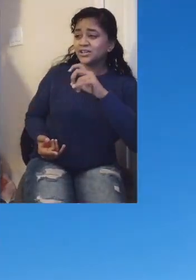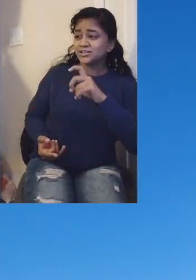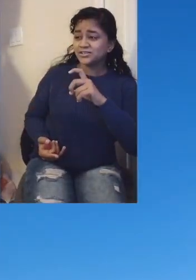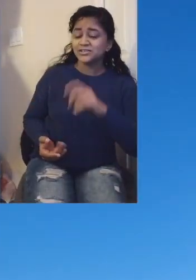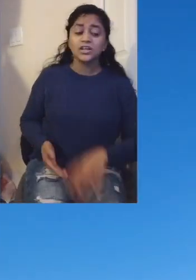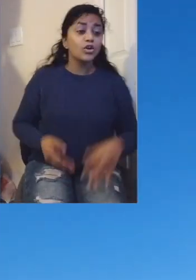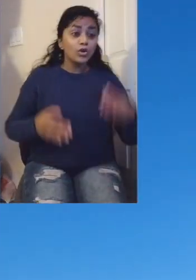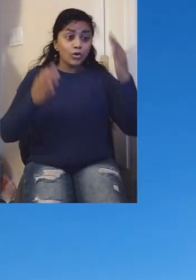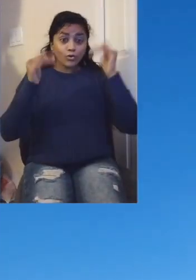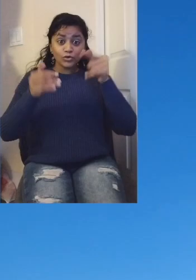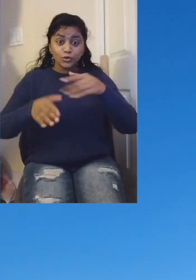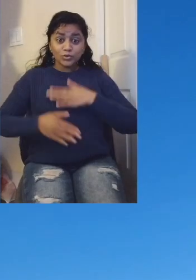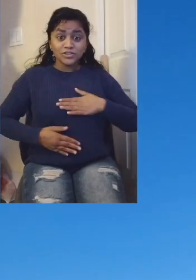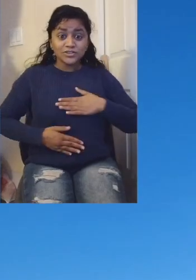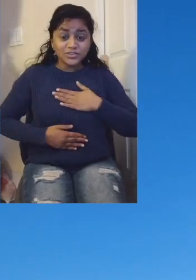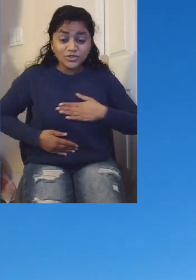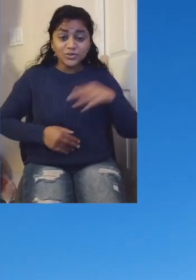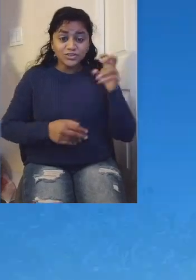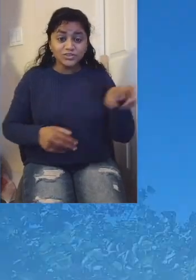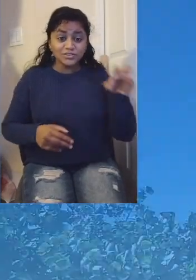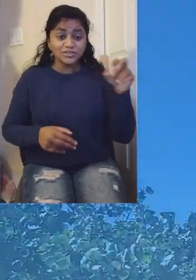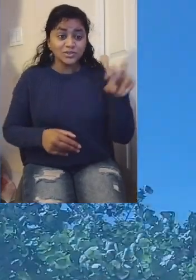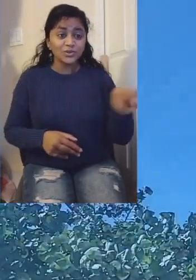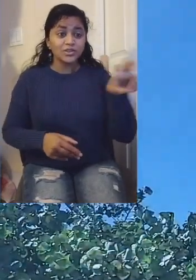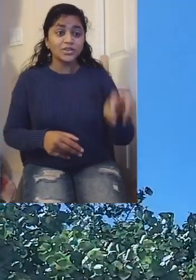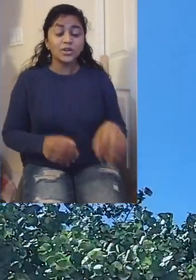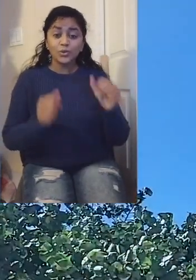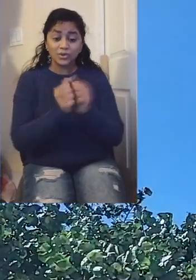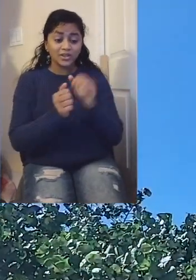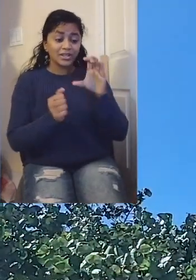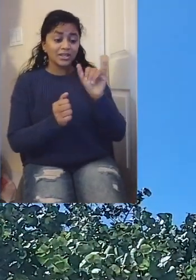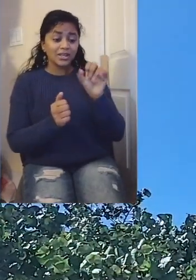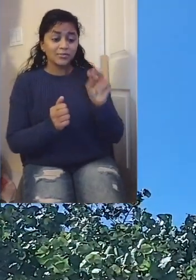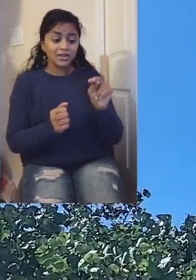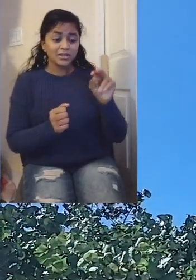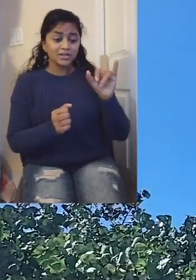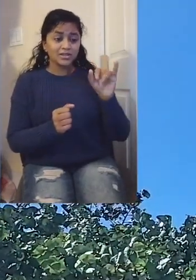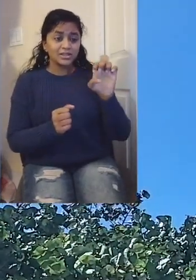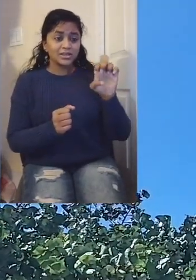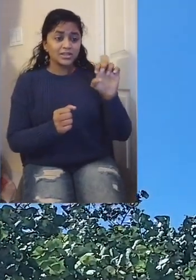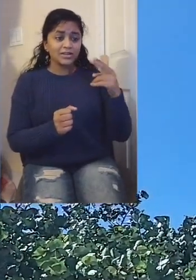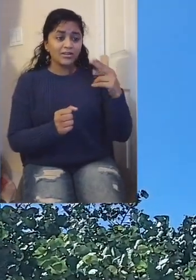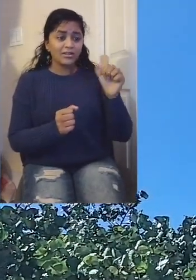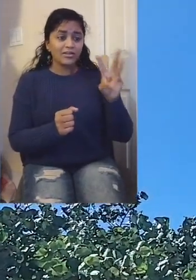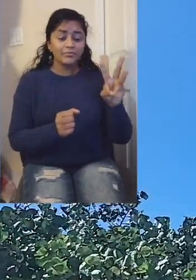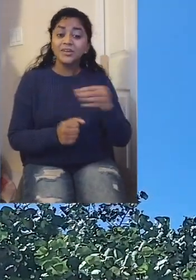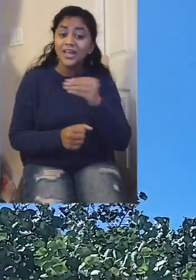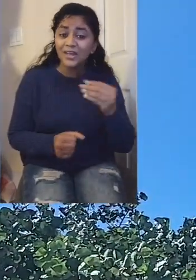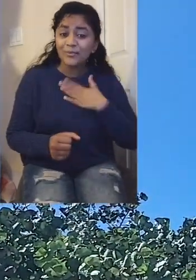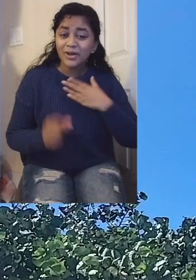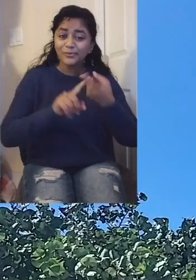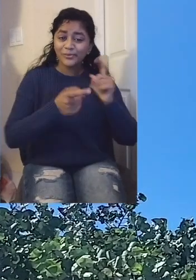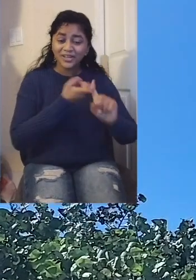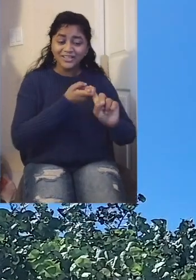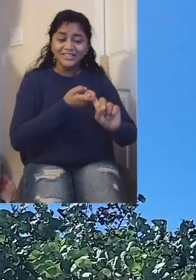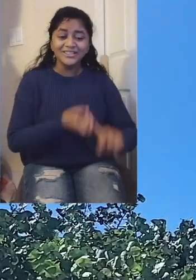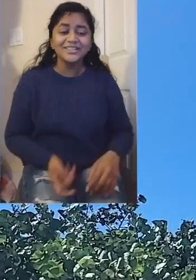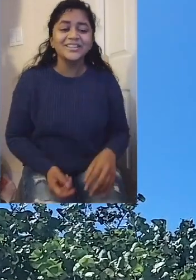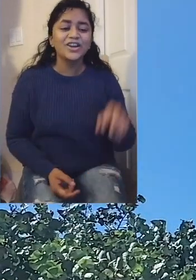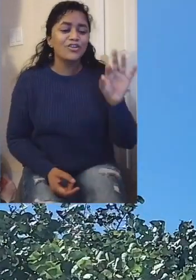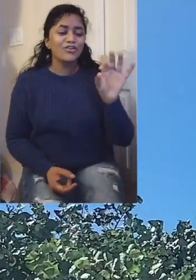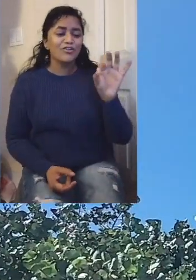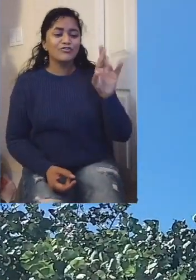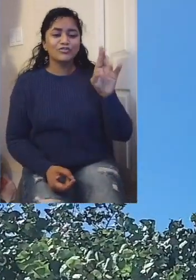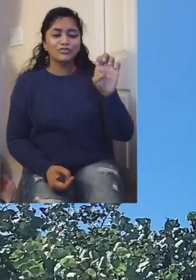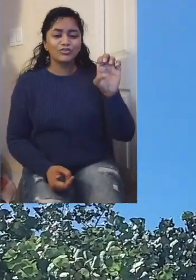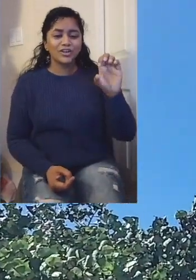Yeah. Thank you so much. No problem. Thank you, Phoenix. Hope you enjoyed our tour with Cayman Yee Haw